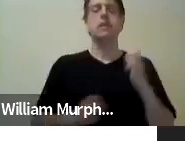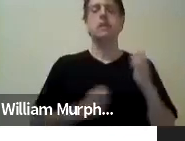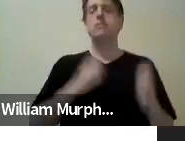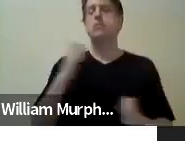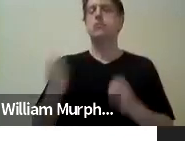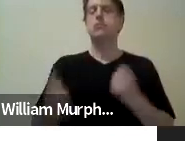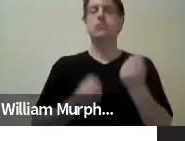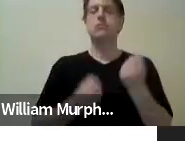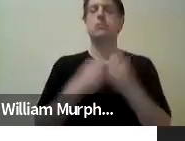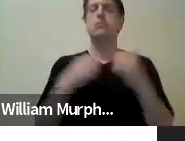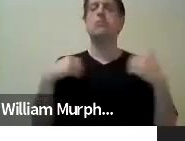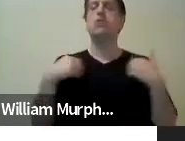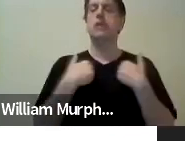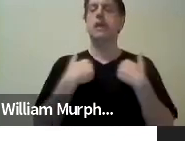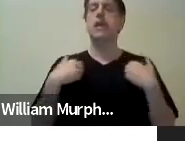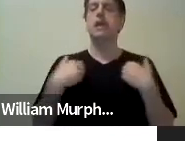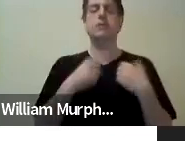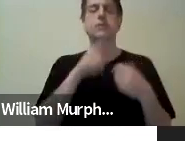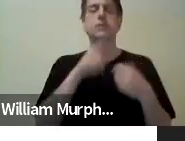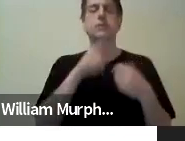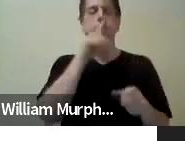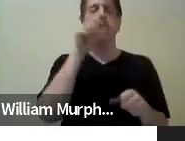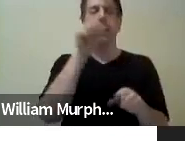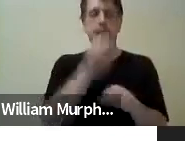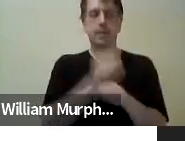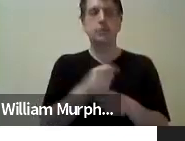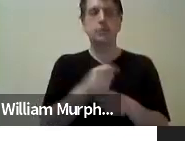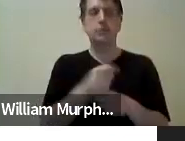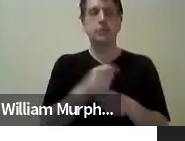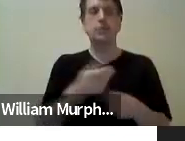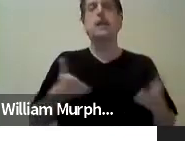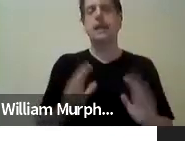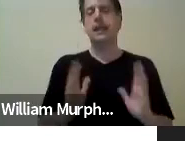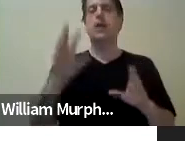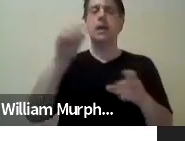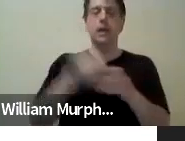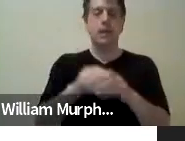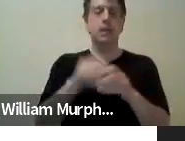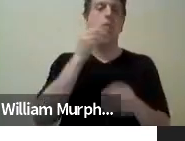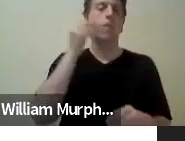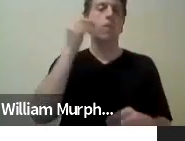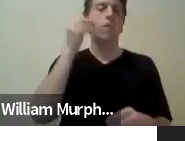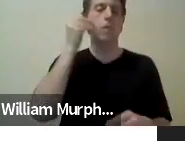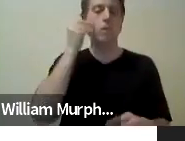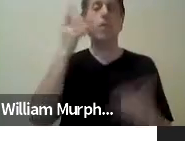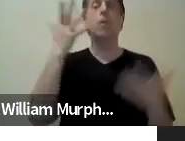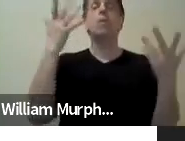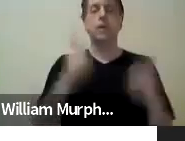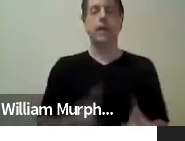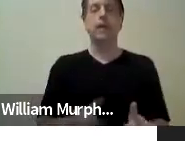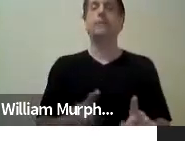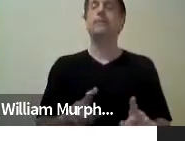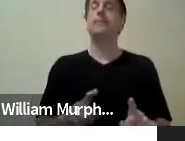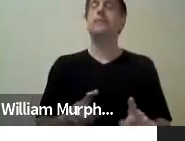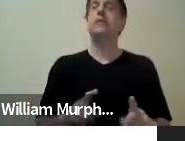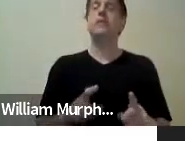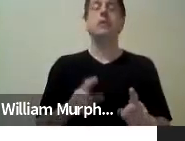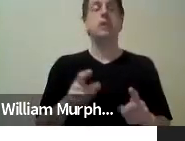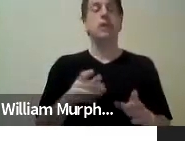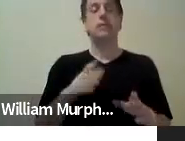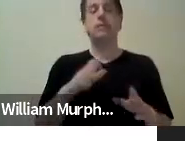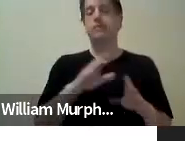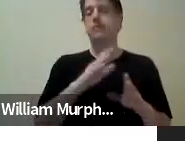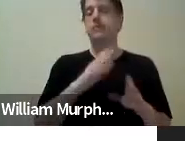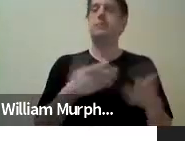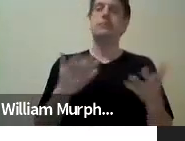animals, and they are absolutely allowed in your home. And so what has happened has been an industry has built